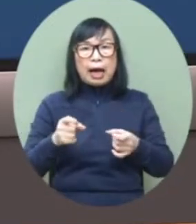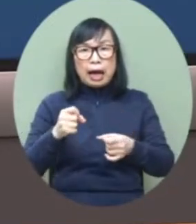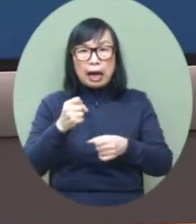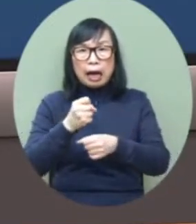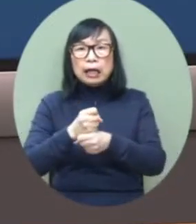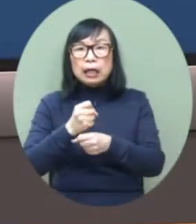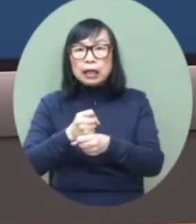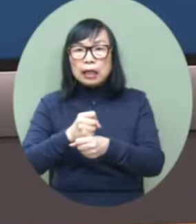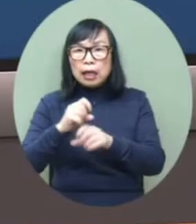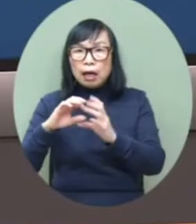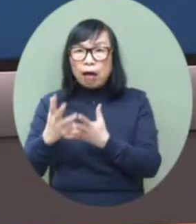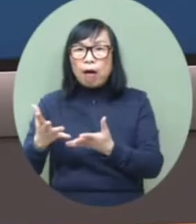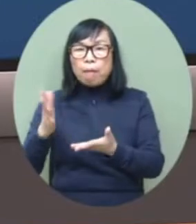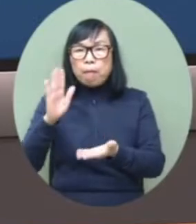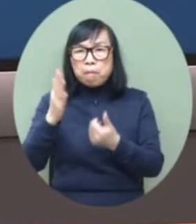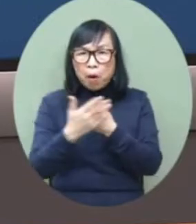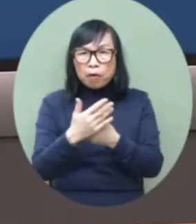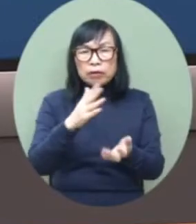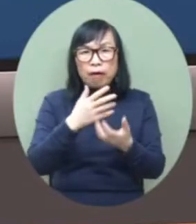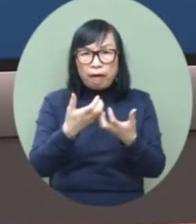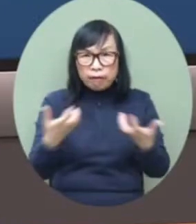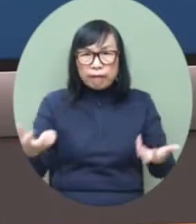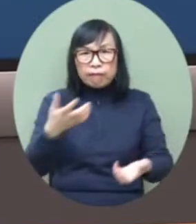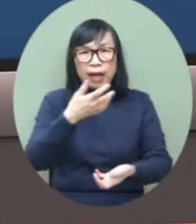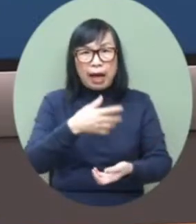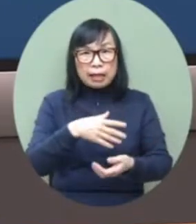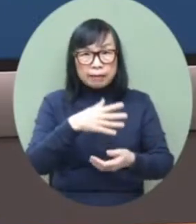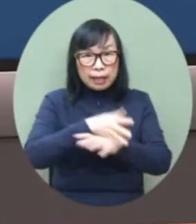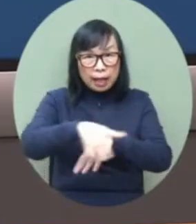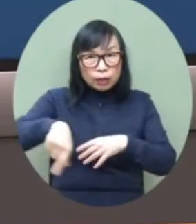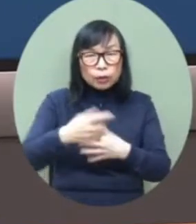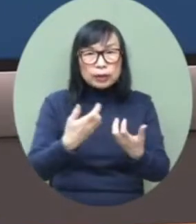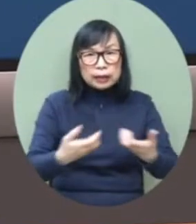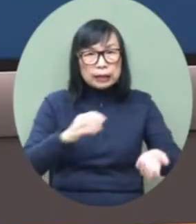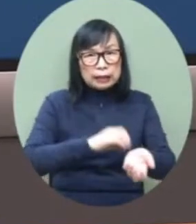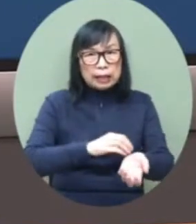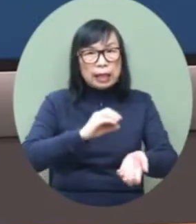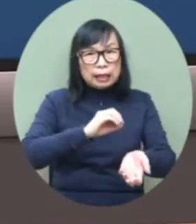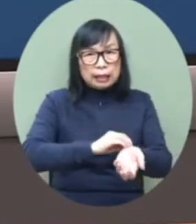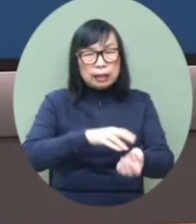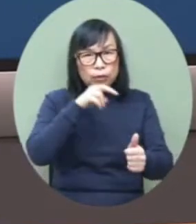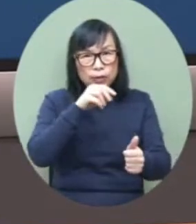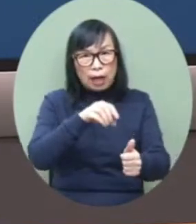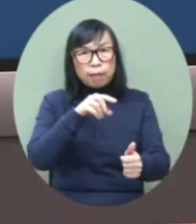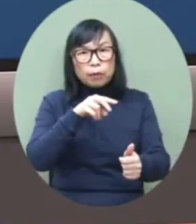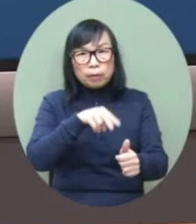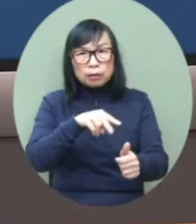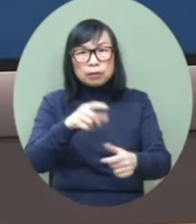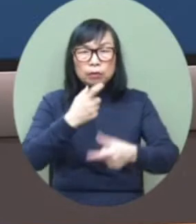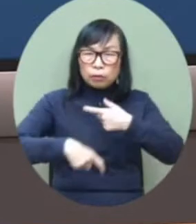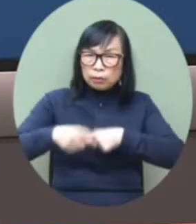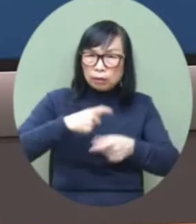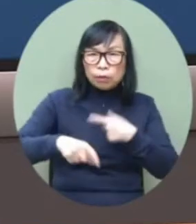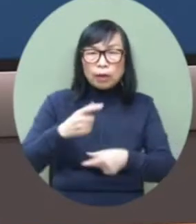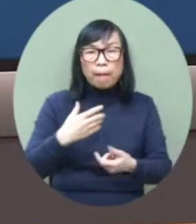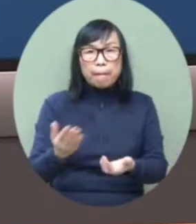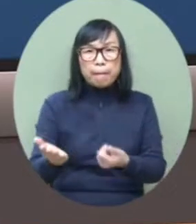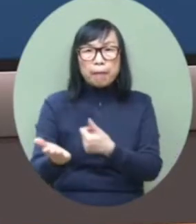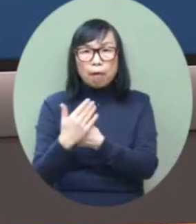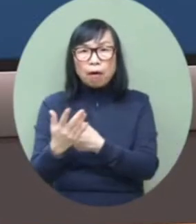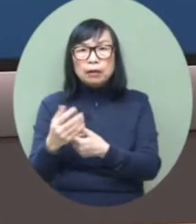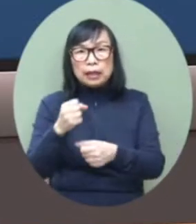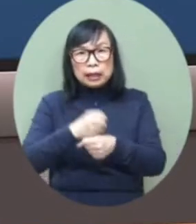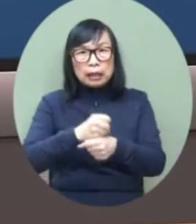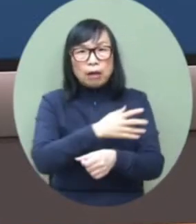like our private sector colleagues to help share the burden. They can help with the management of